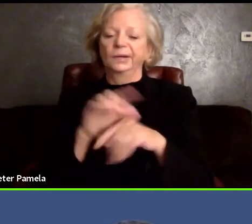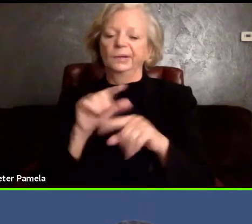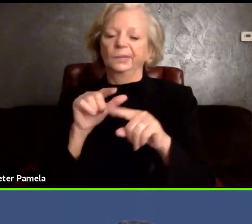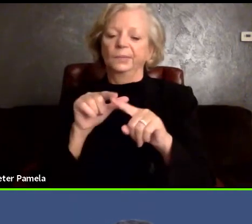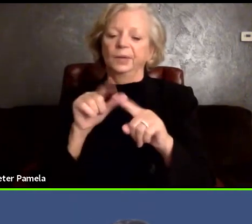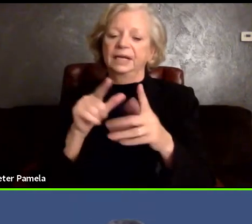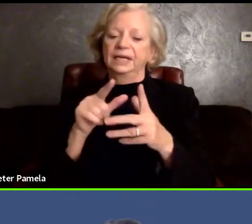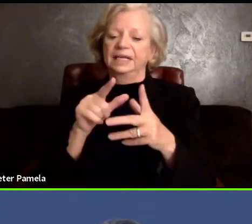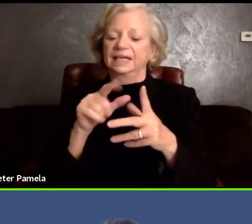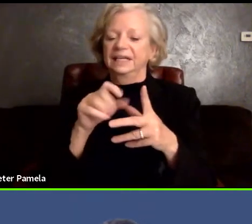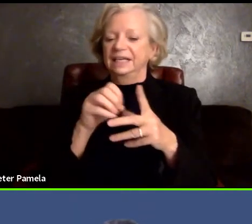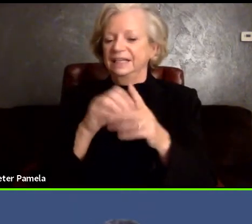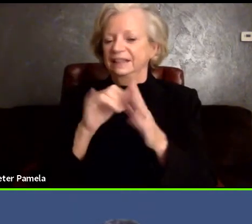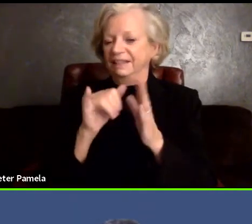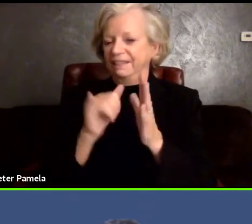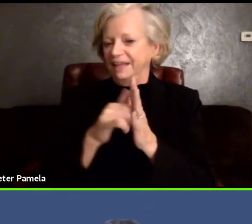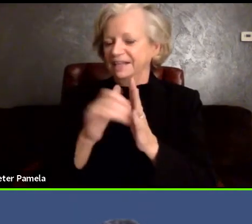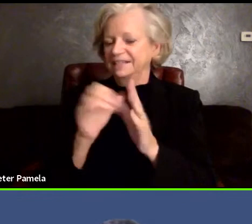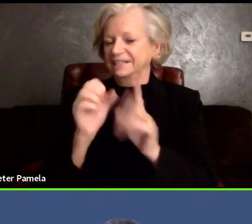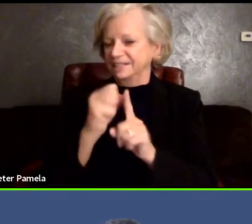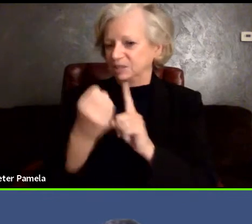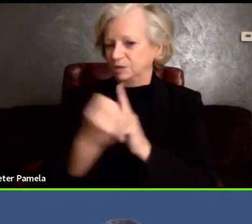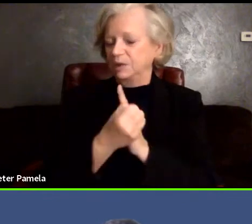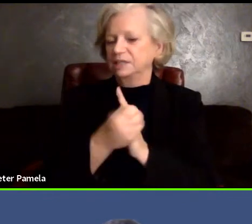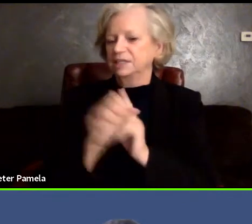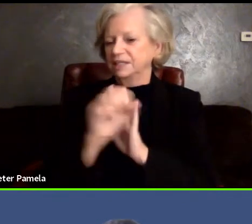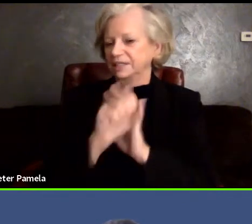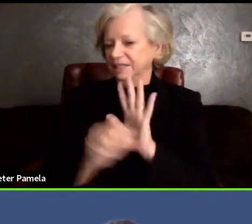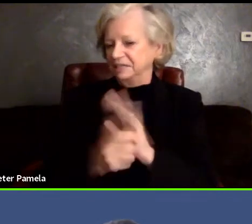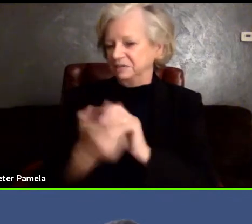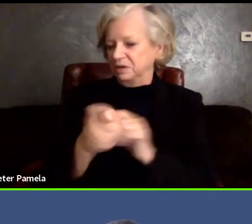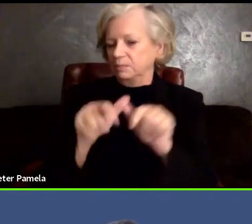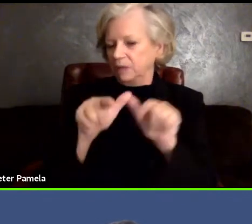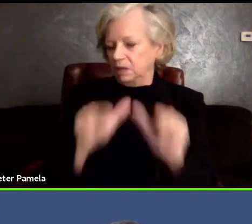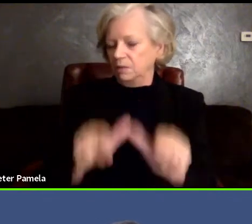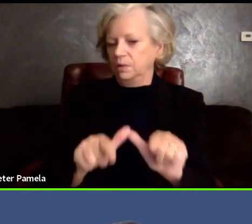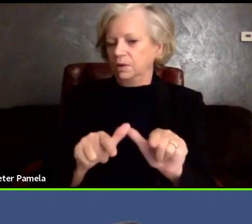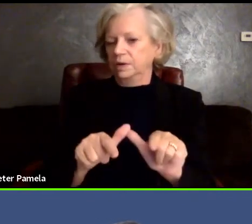stakes are a little bit lower from an enforcement standpoint.